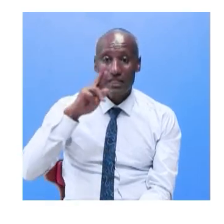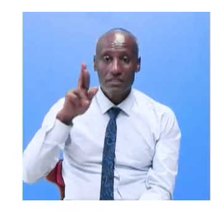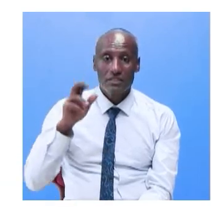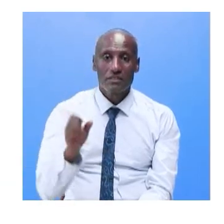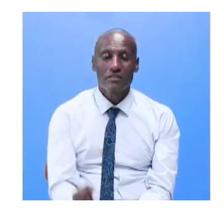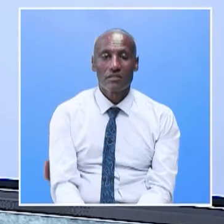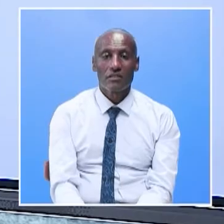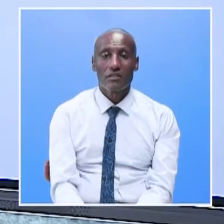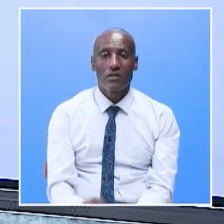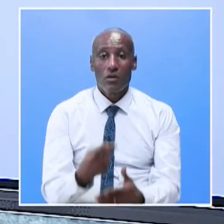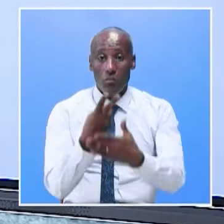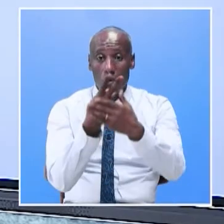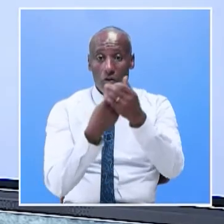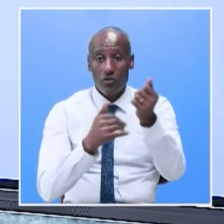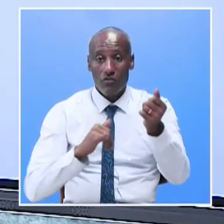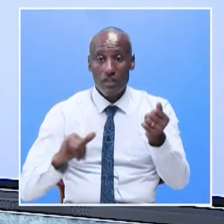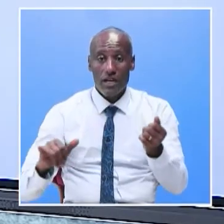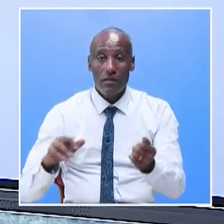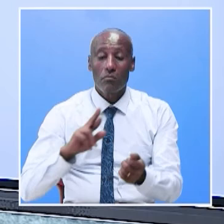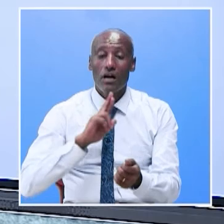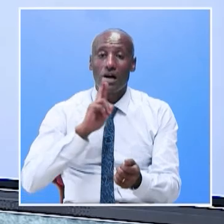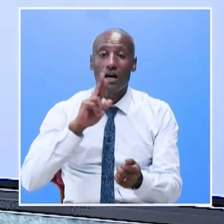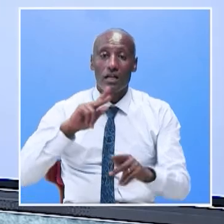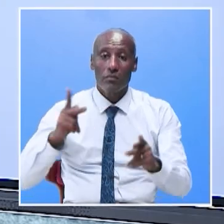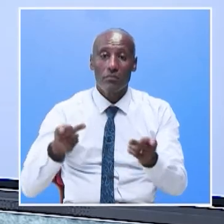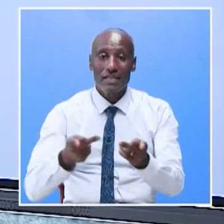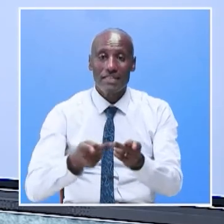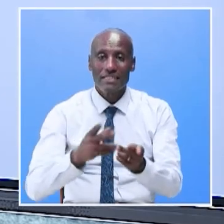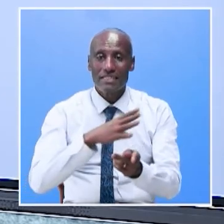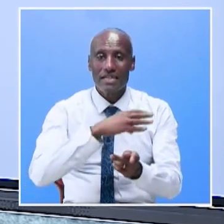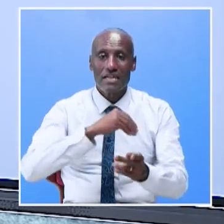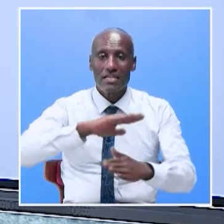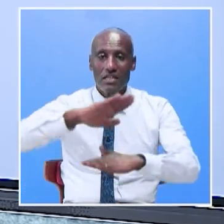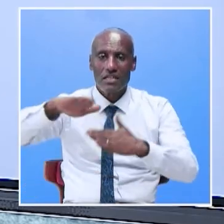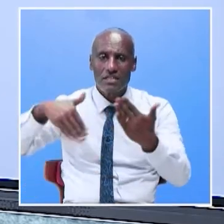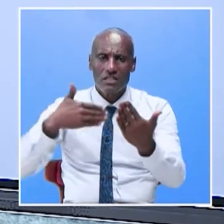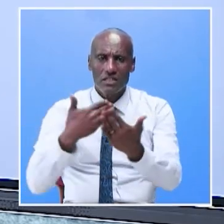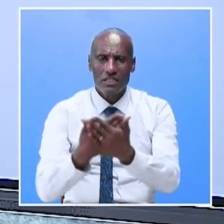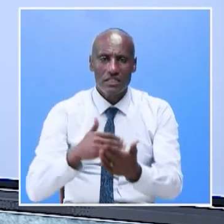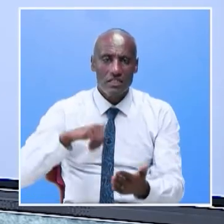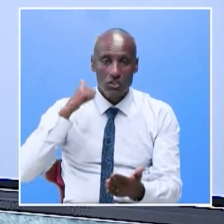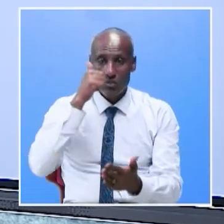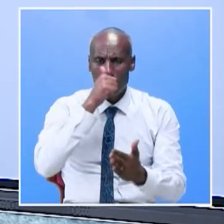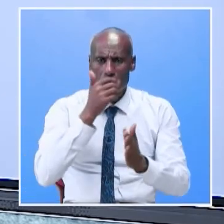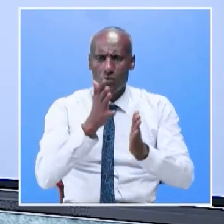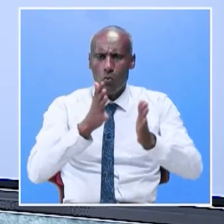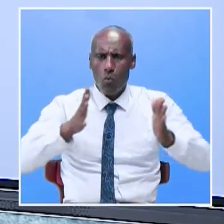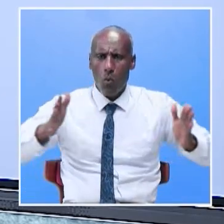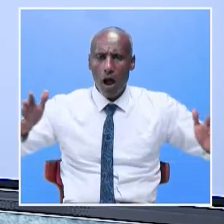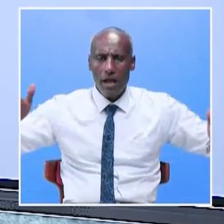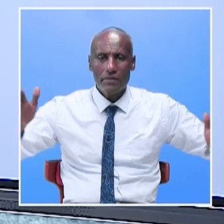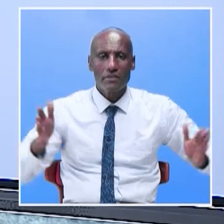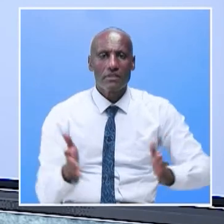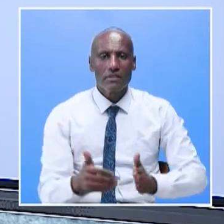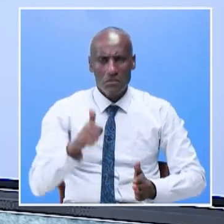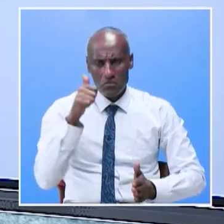Both of them are places and also general. We don't know where is it. Ethiopia is wide. We don't know specifically.